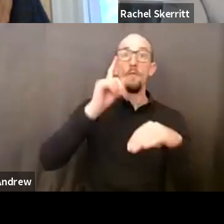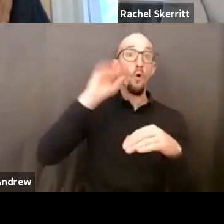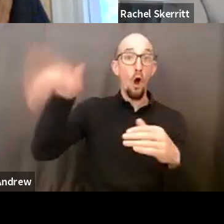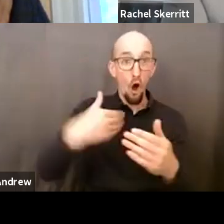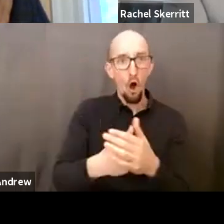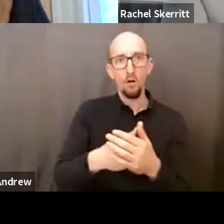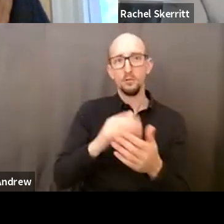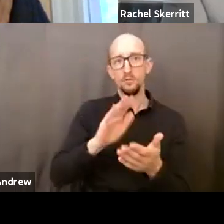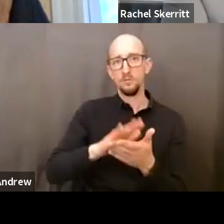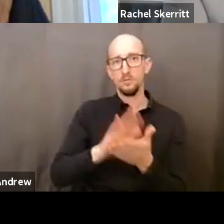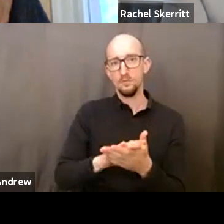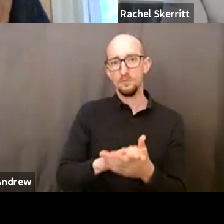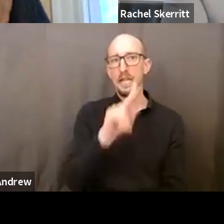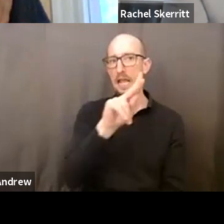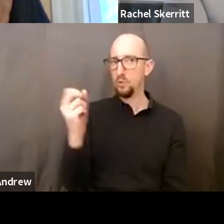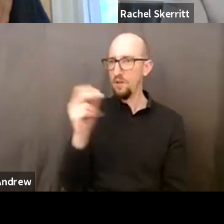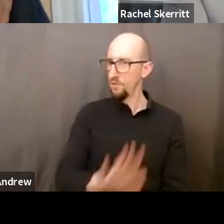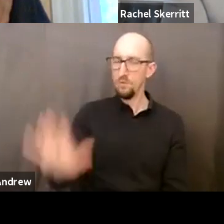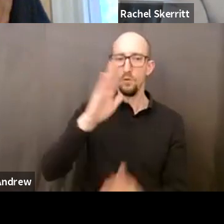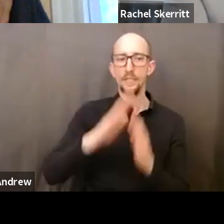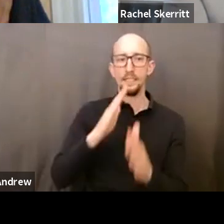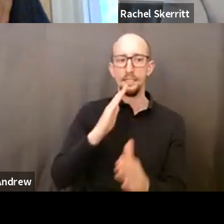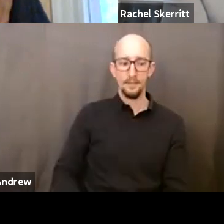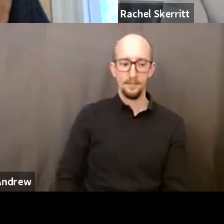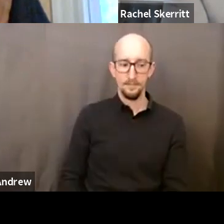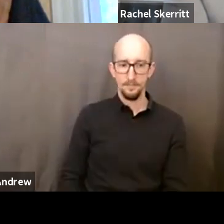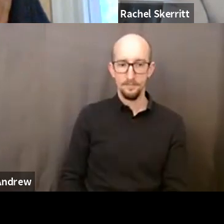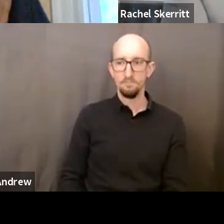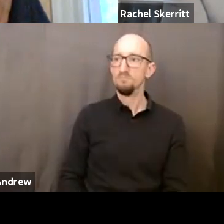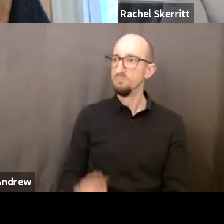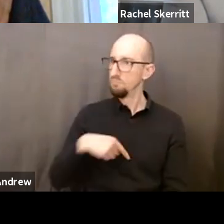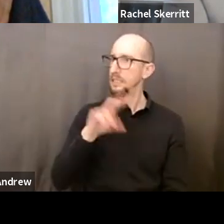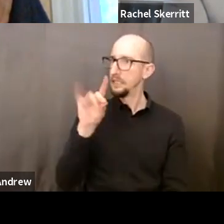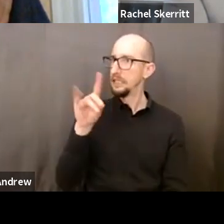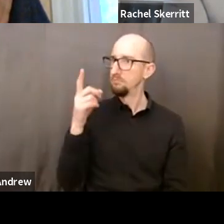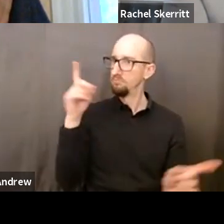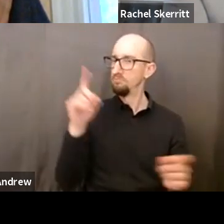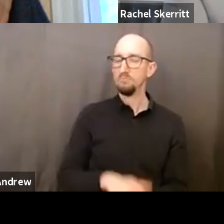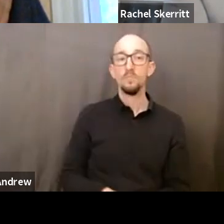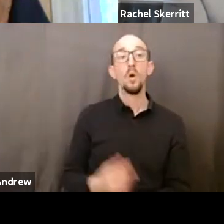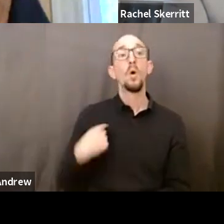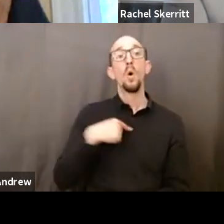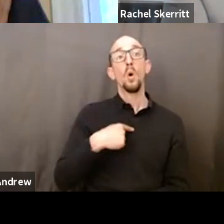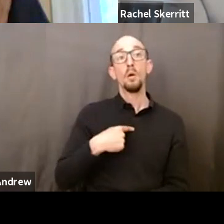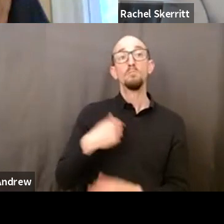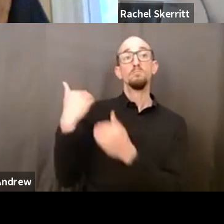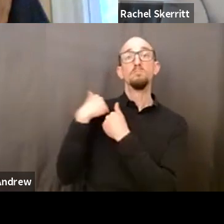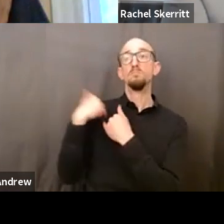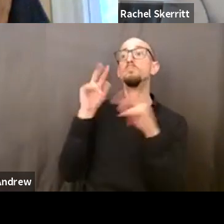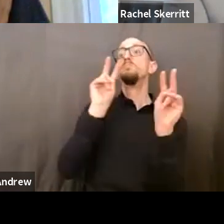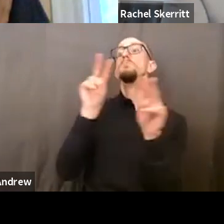I think we've done that. We were charged with looking at other districts to see if there